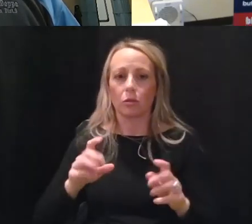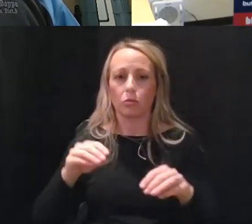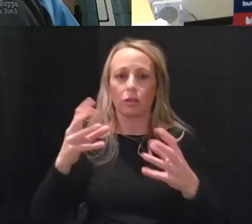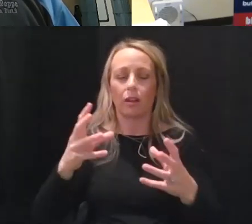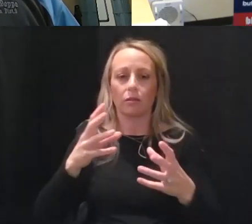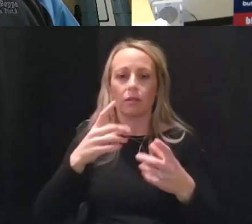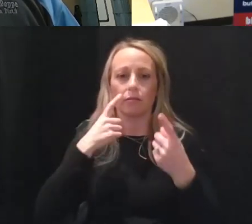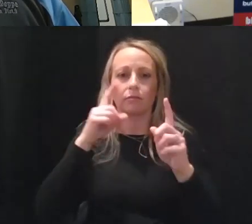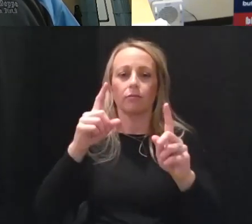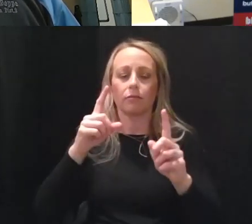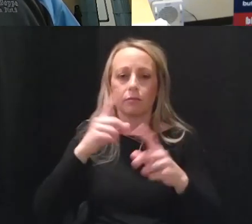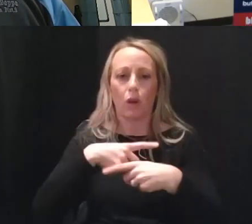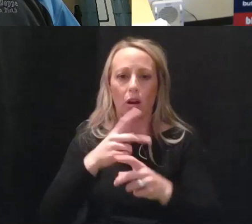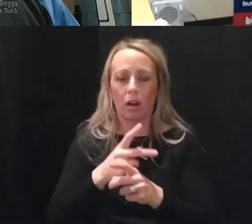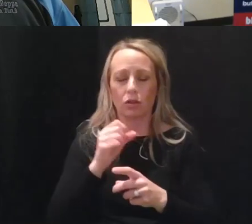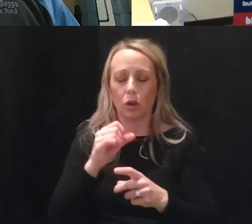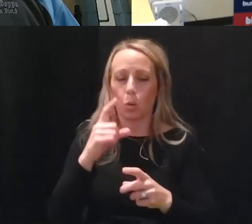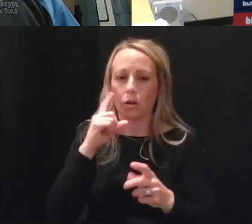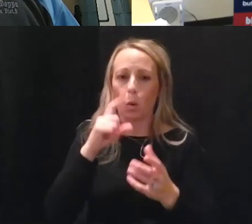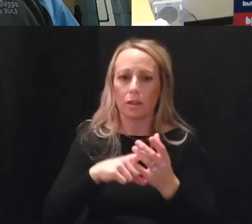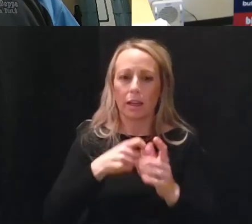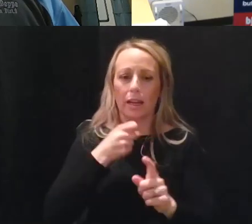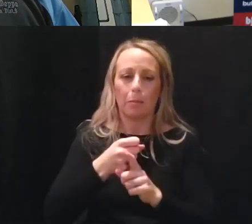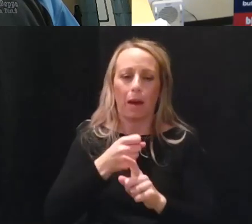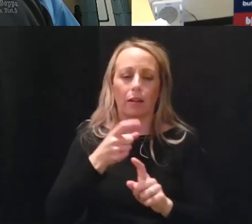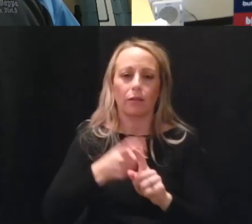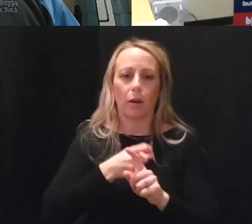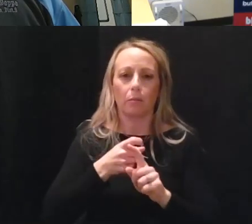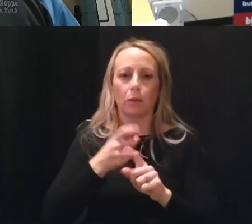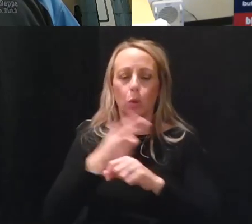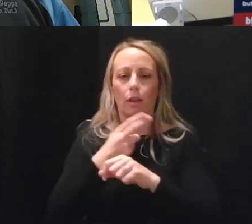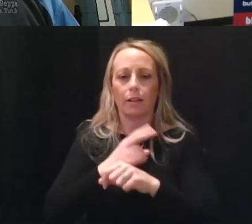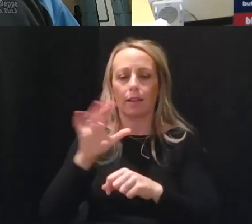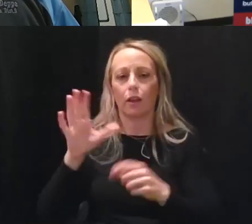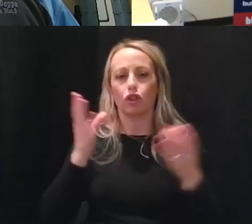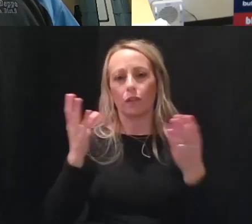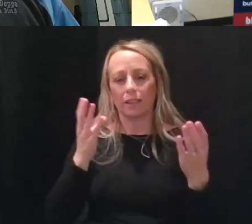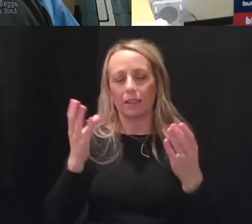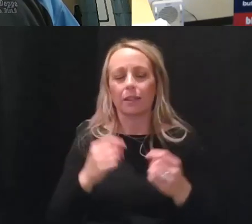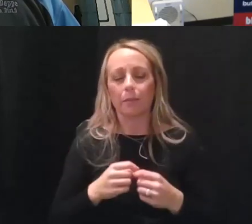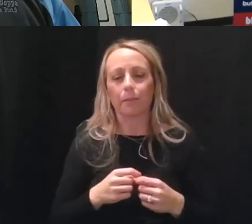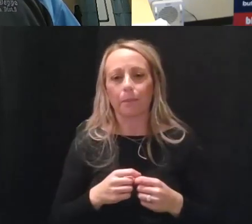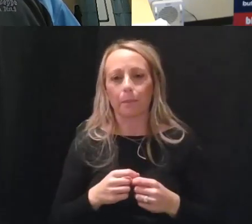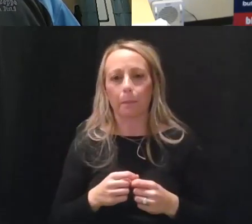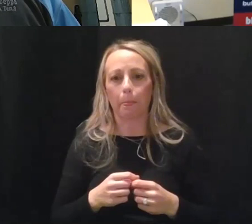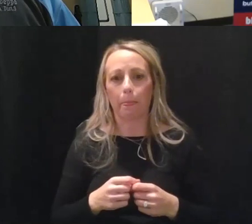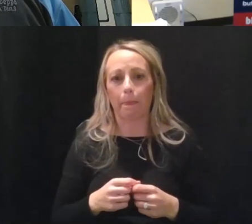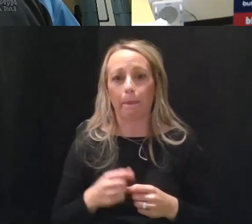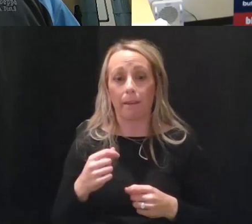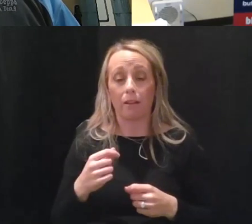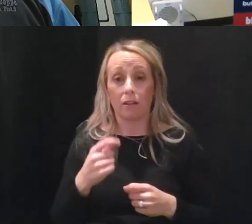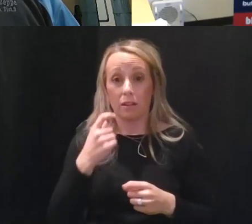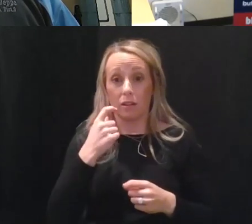days. So we're already seeing an impact from that. We have been able to, until recently, get COVID